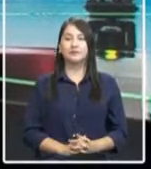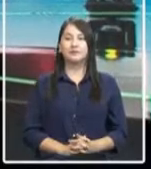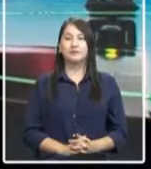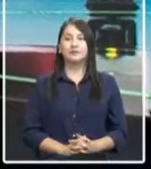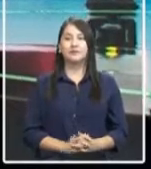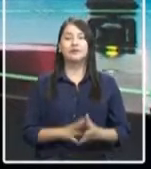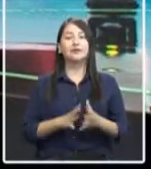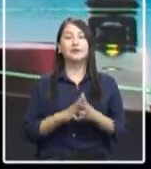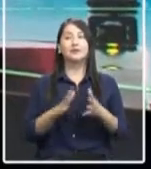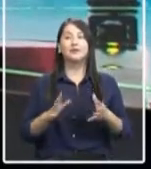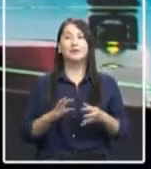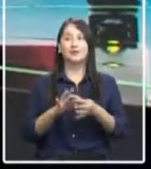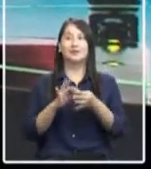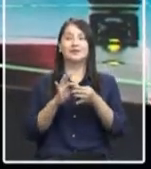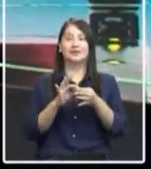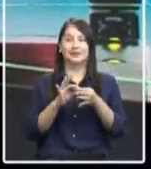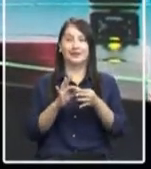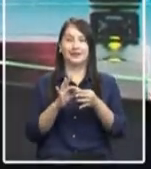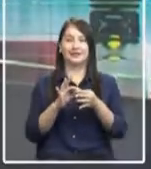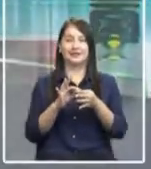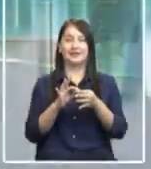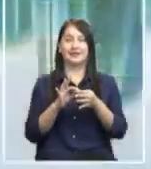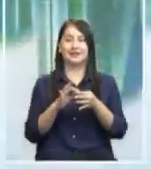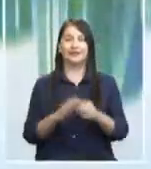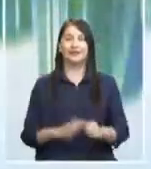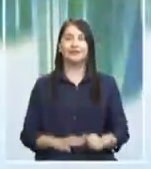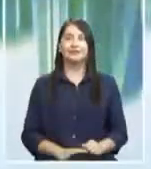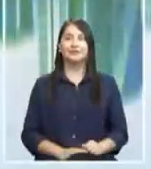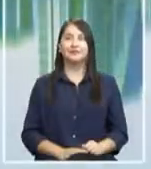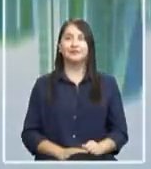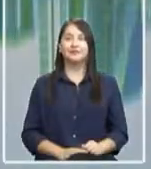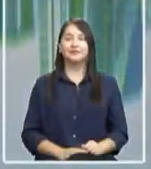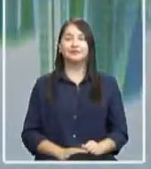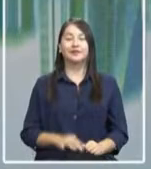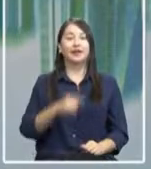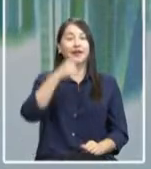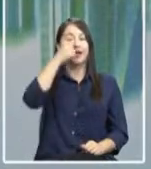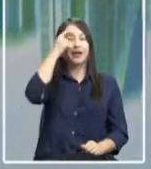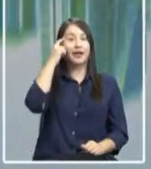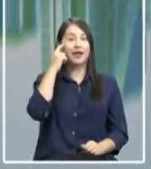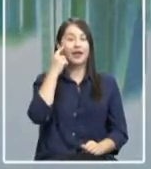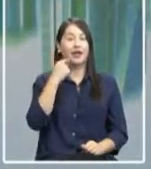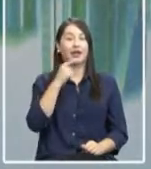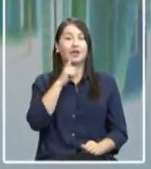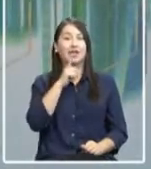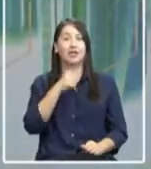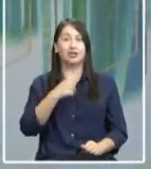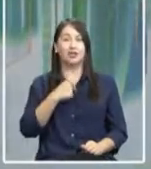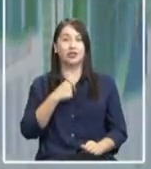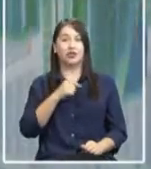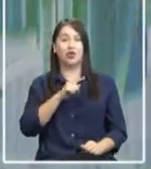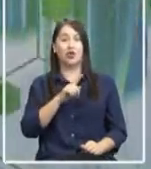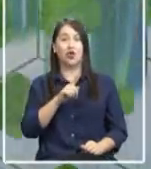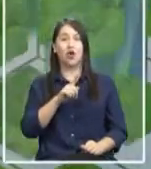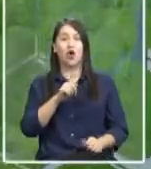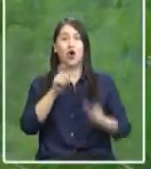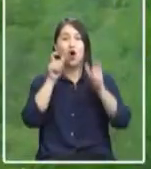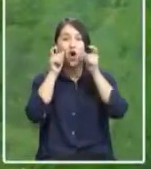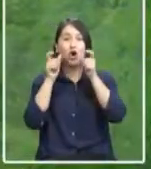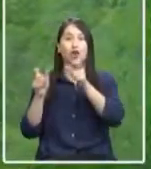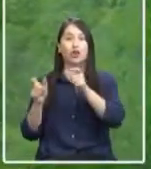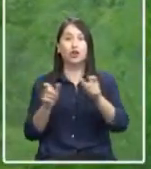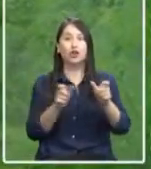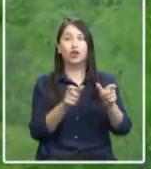much. I think I'm not controlling my own mute buttons. Anyway, so I was asked and